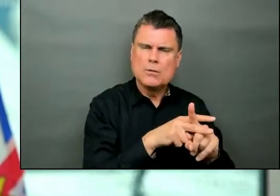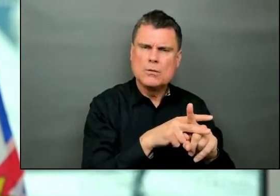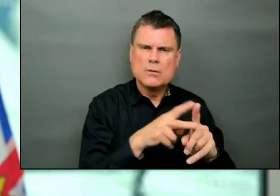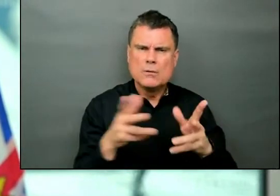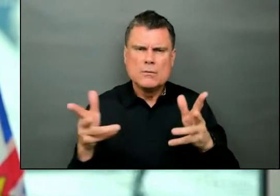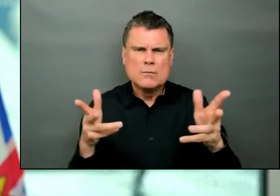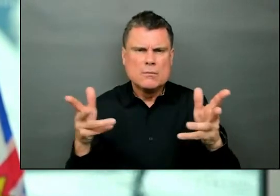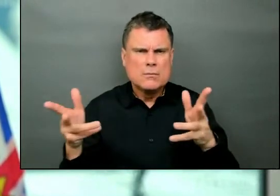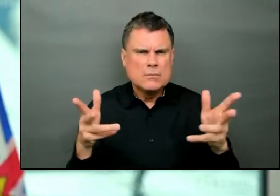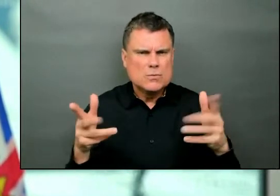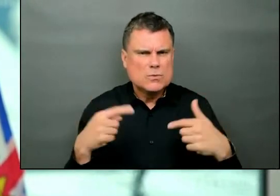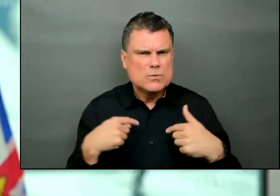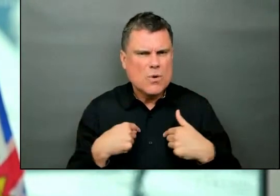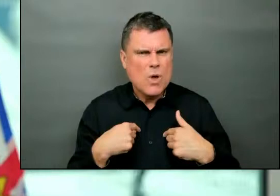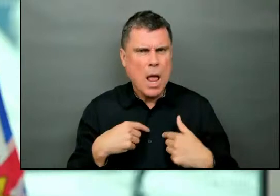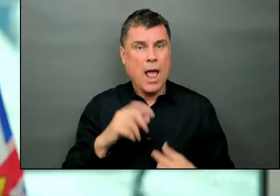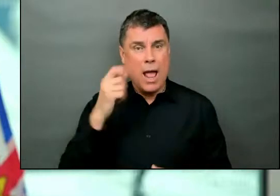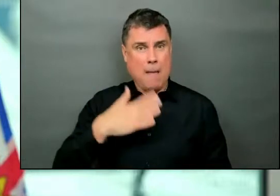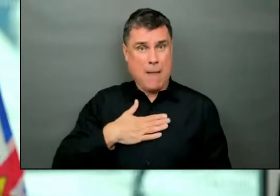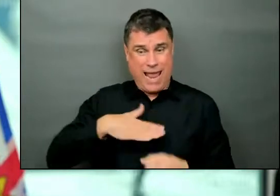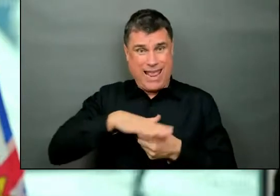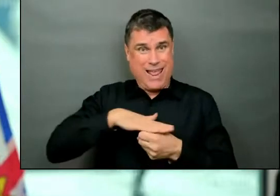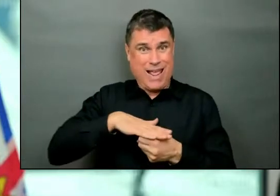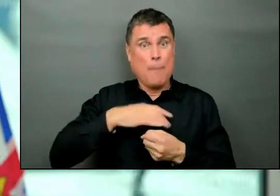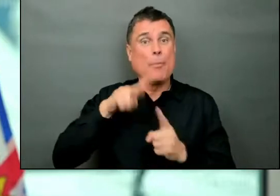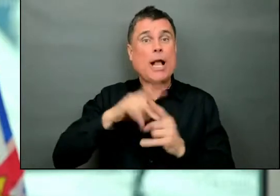May? I'm hopeful,